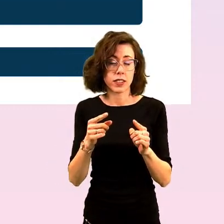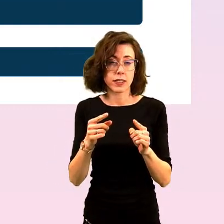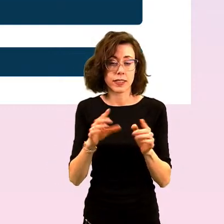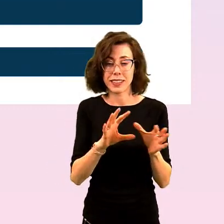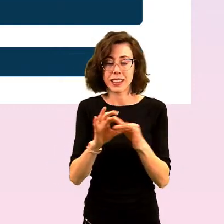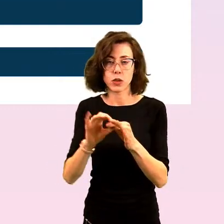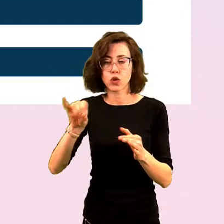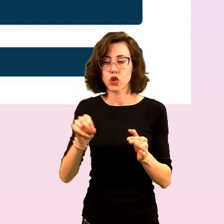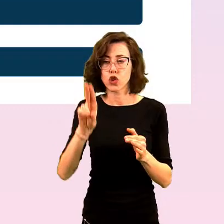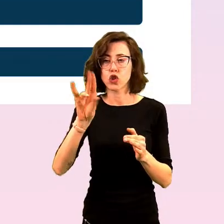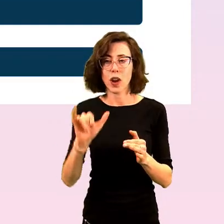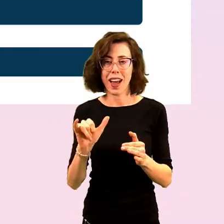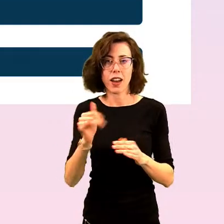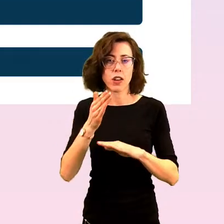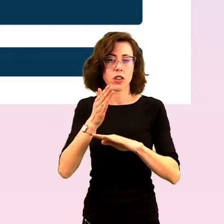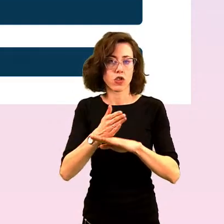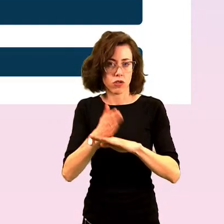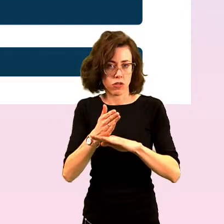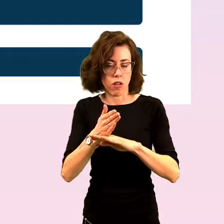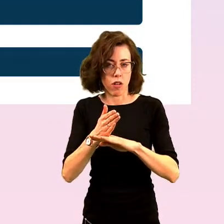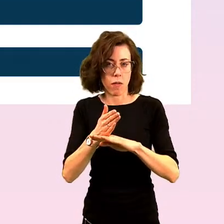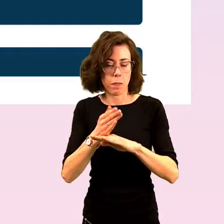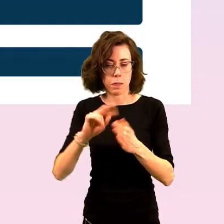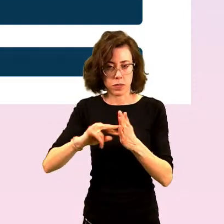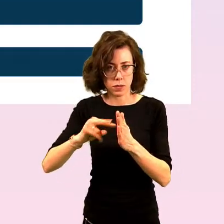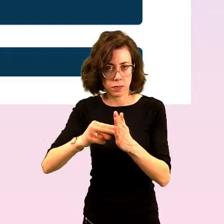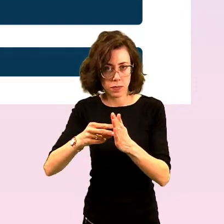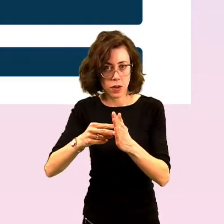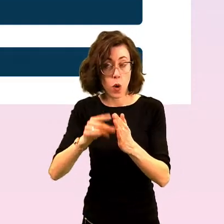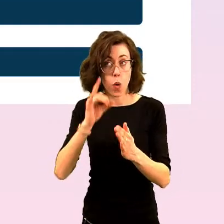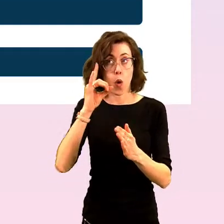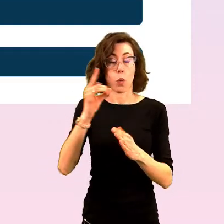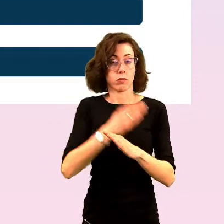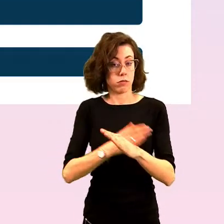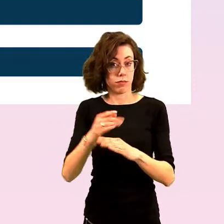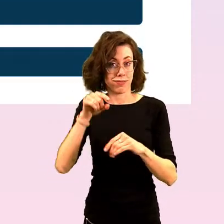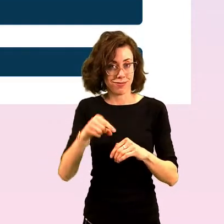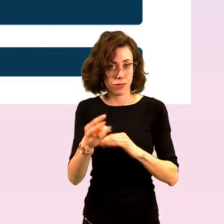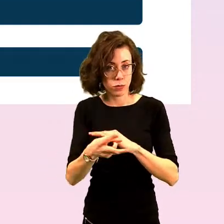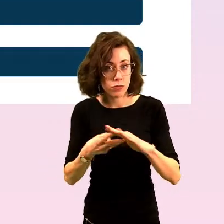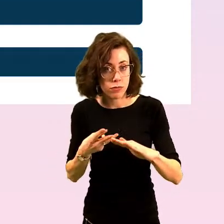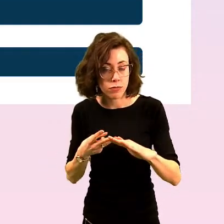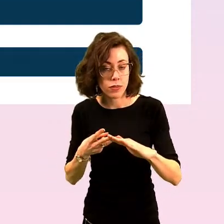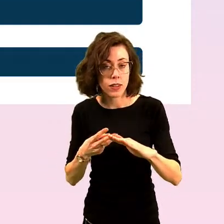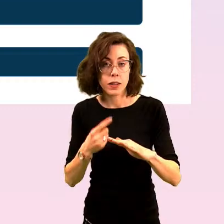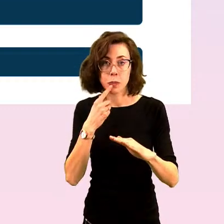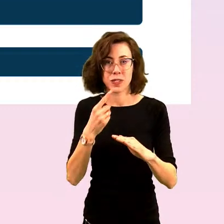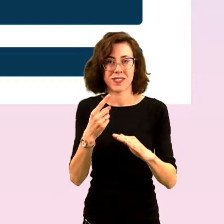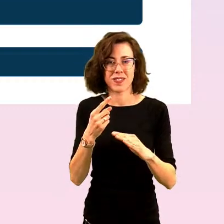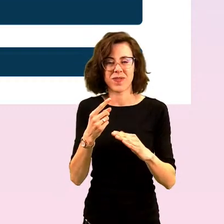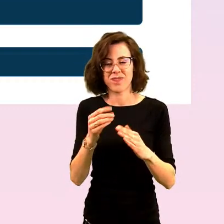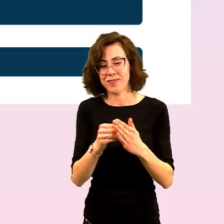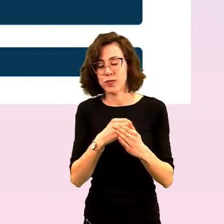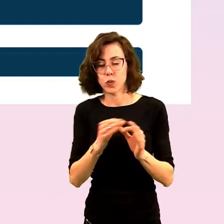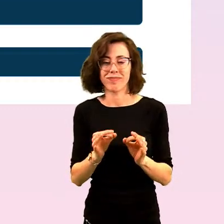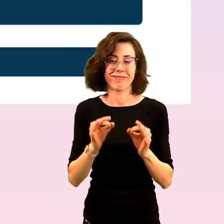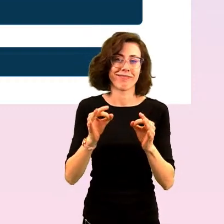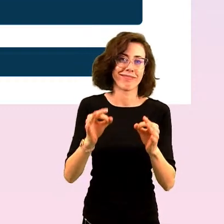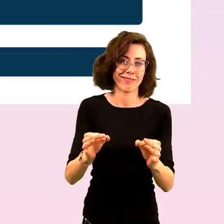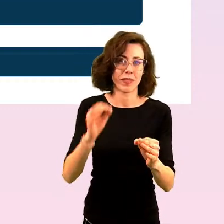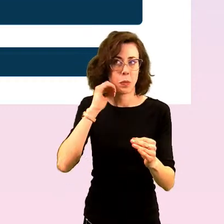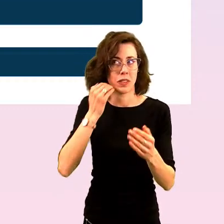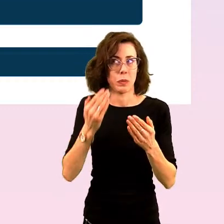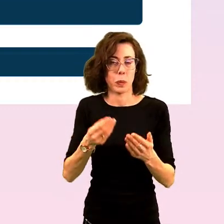going to be a new work placement. We had hoped to go live actually this week, but we had to put it back because obviously the economy isn't